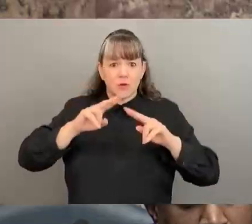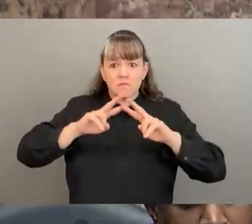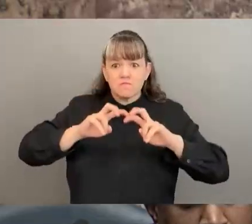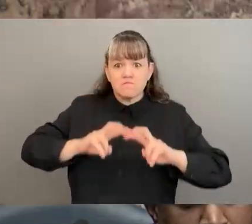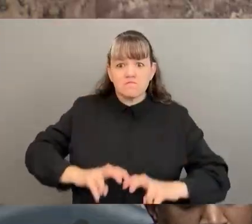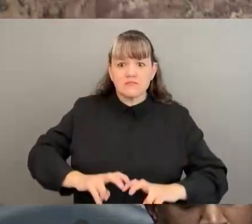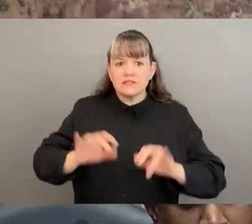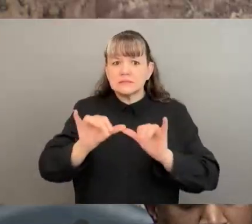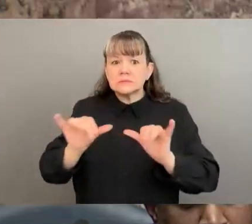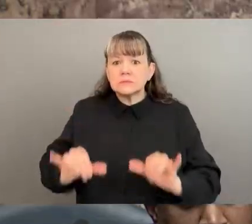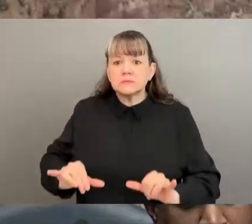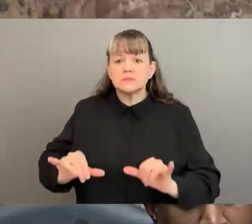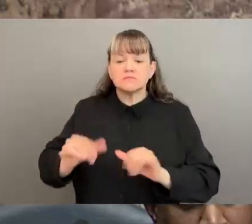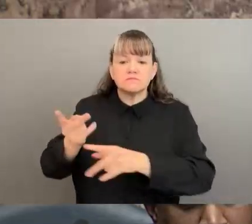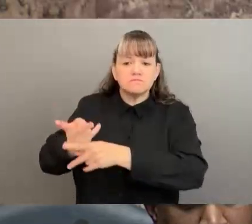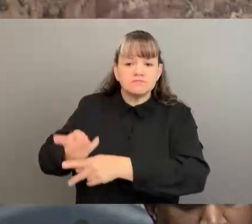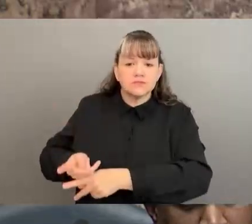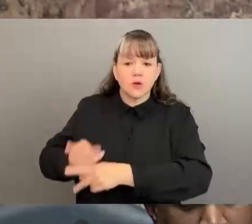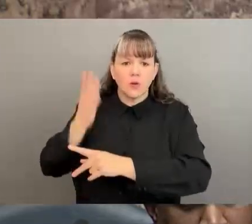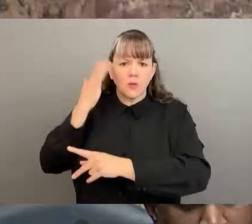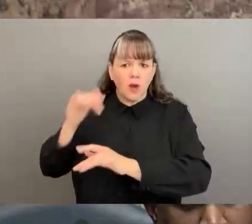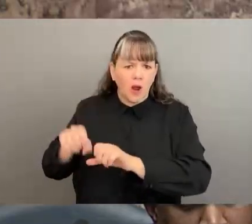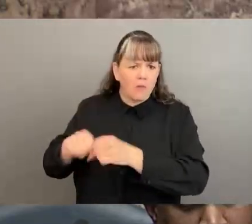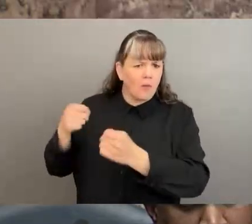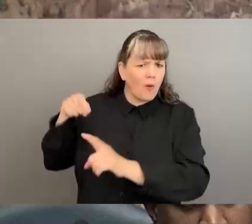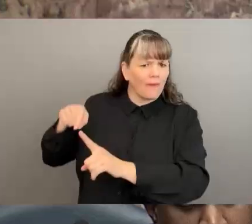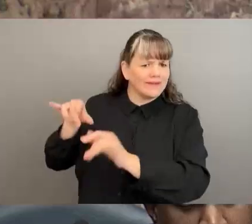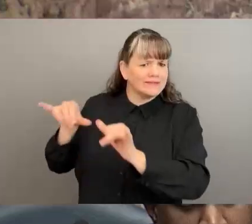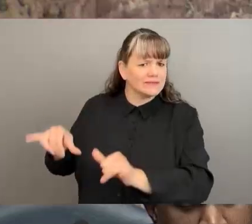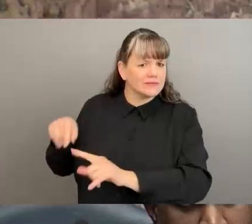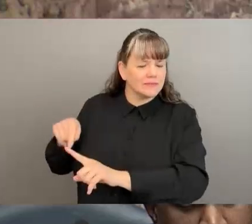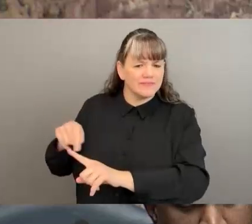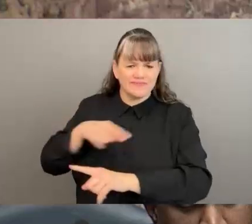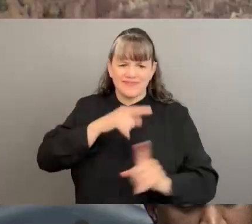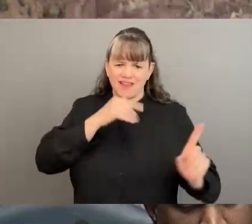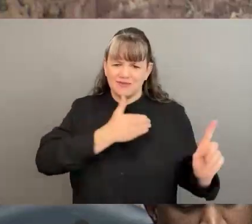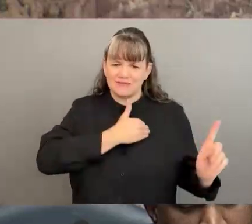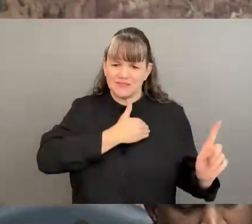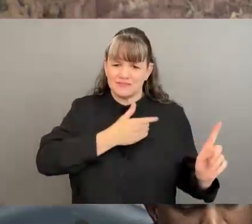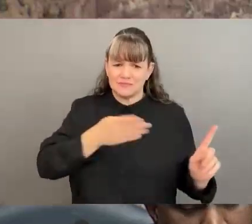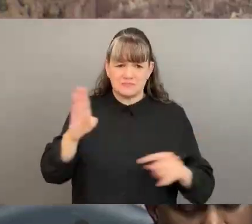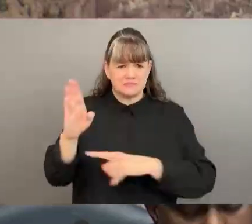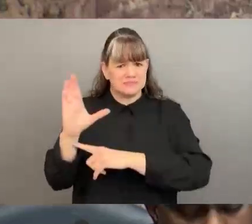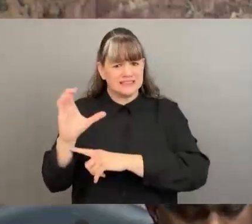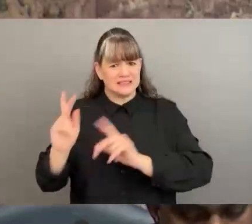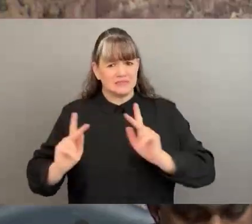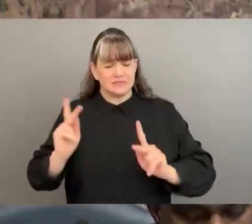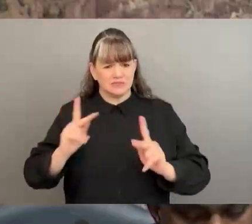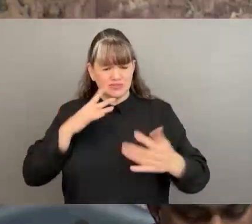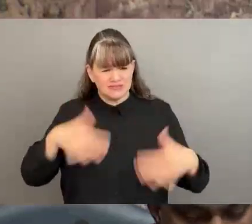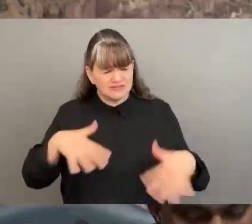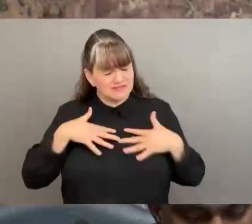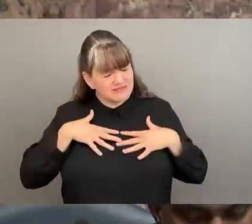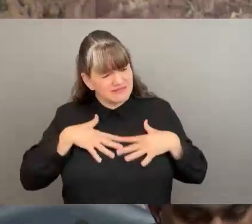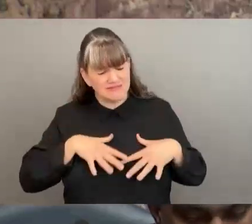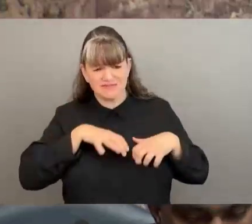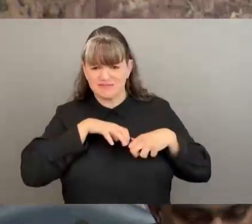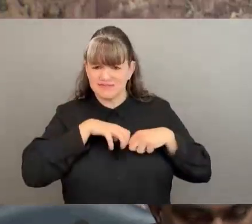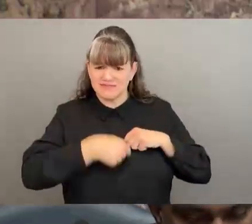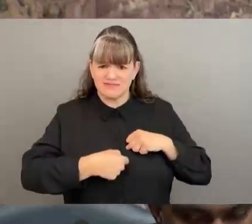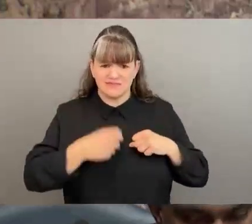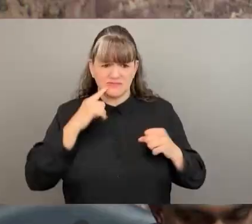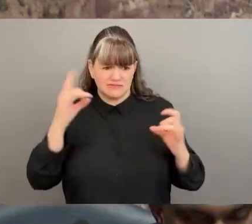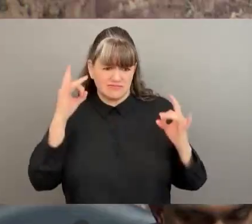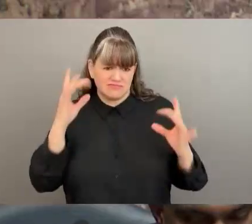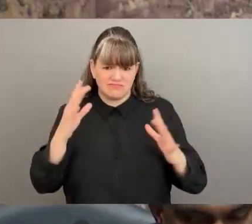who are shaken, Mr. Speaker, by the tragic events of this past weekend. And Mr. Speaker, notwithstanding that further